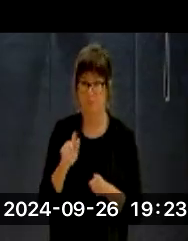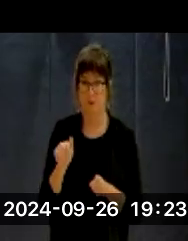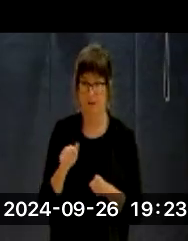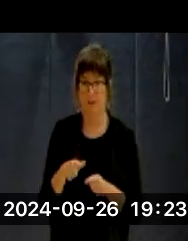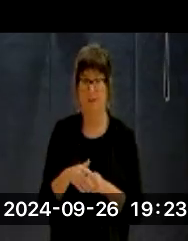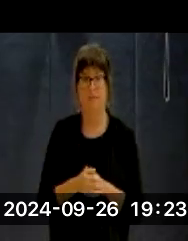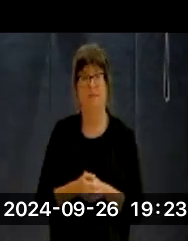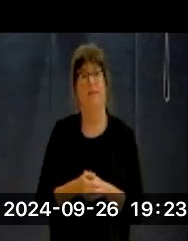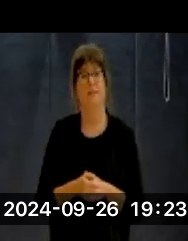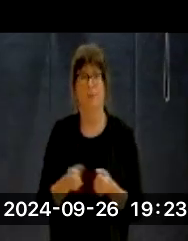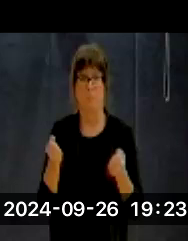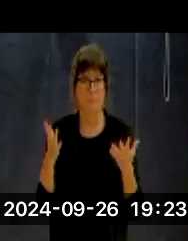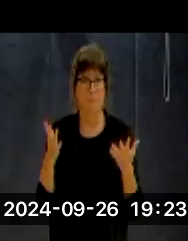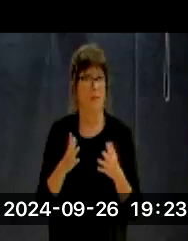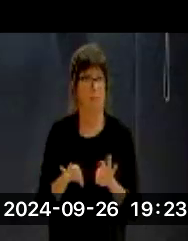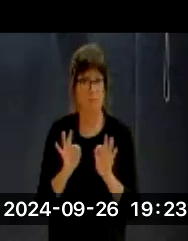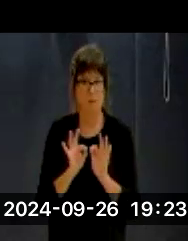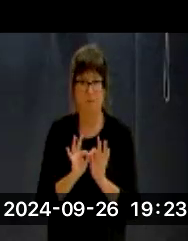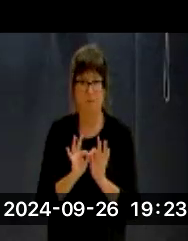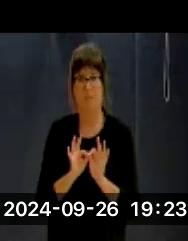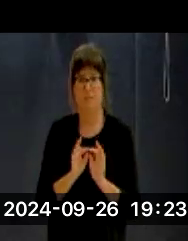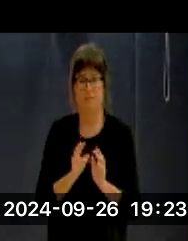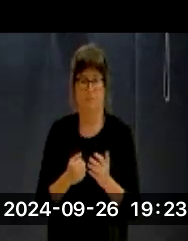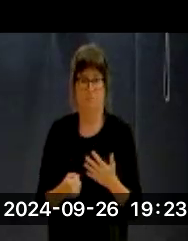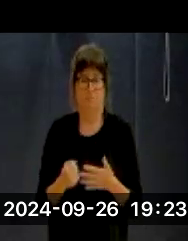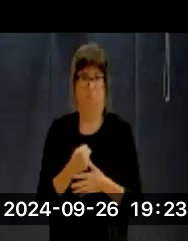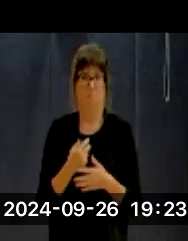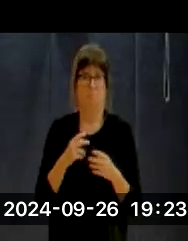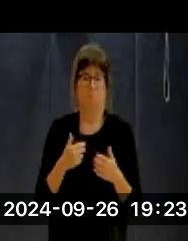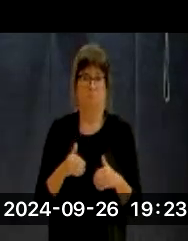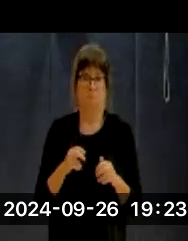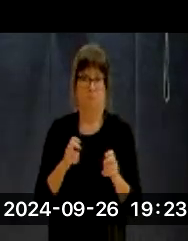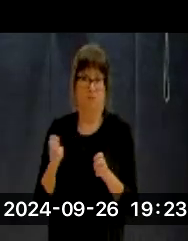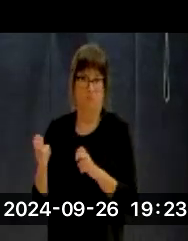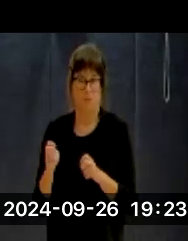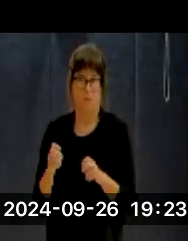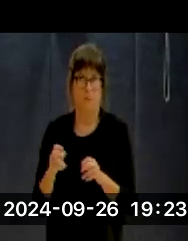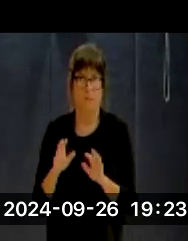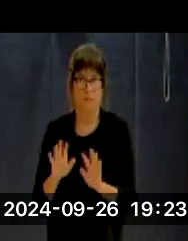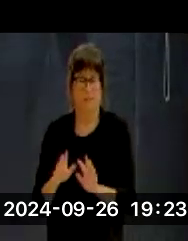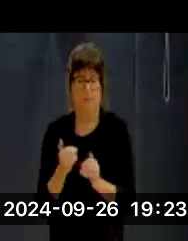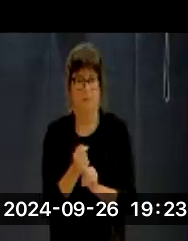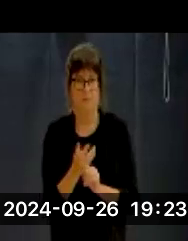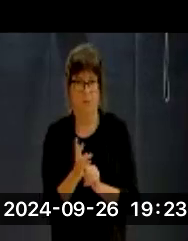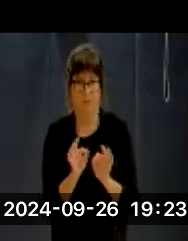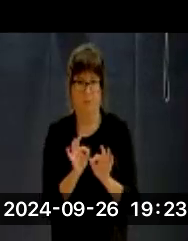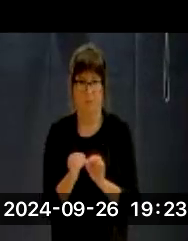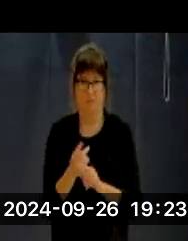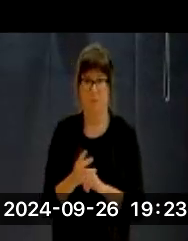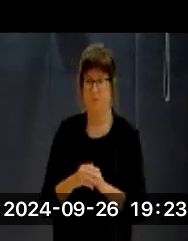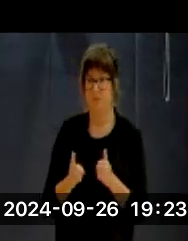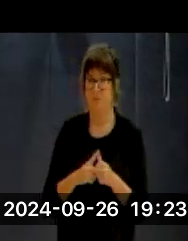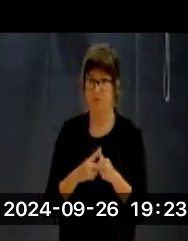so many relevant and urgent issues I could comment on, but I'm going to limit it to just a few. The first is that